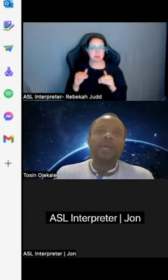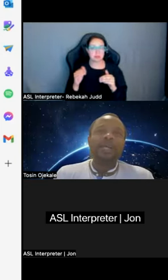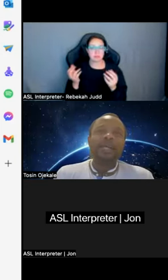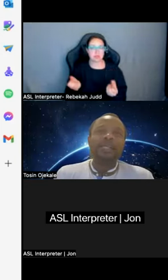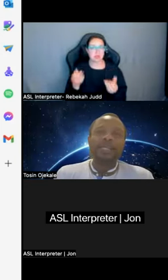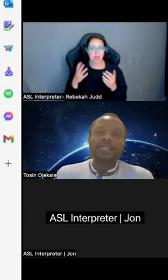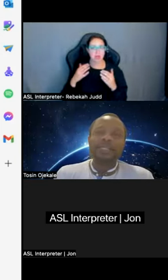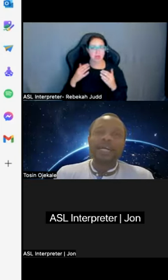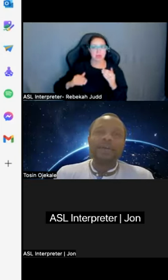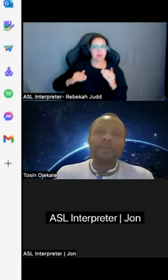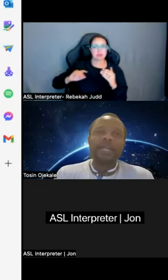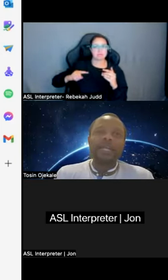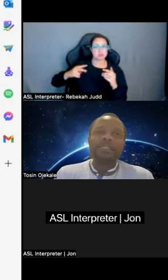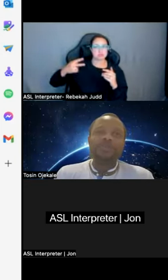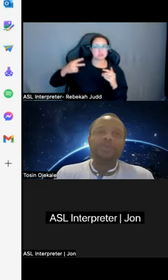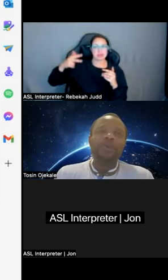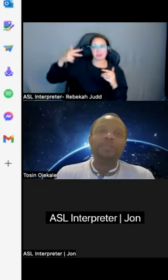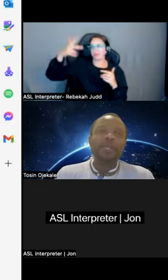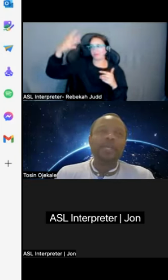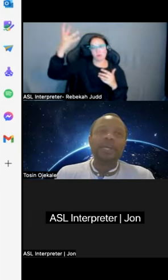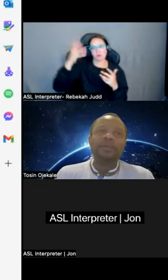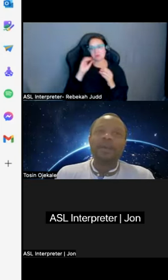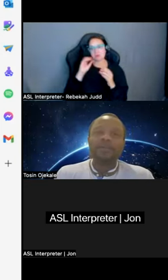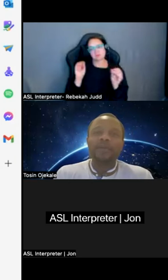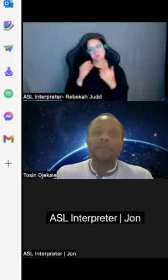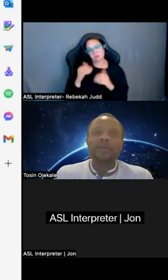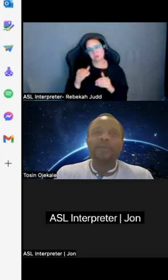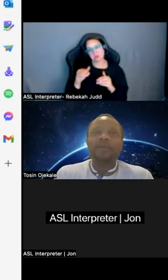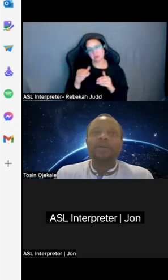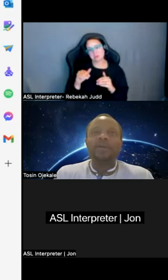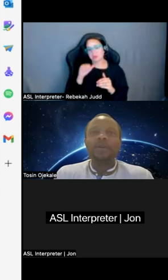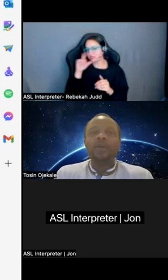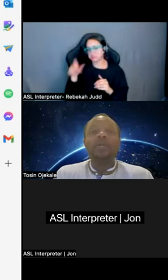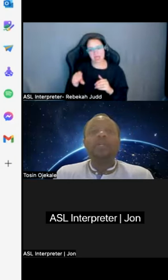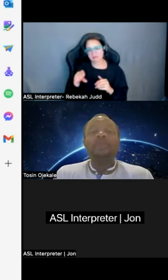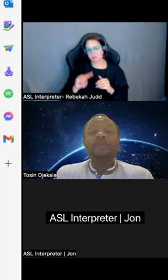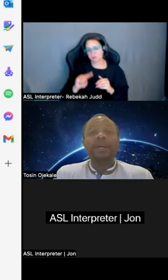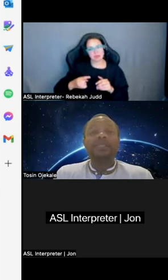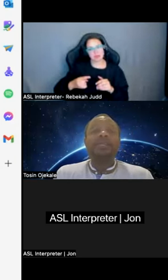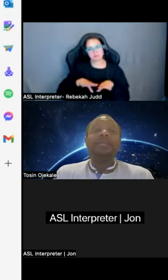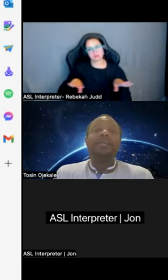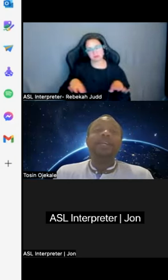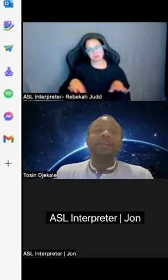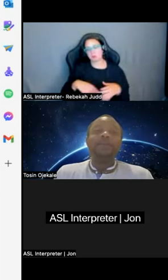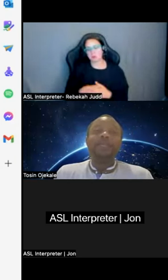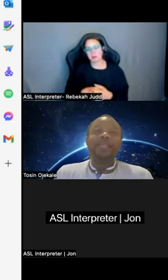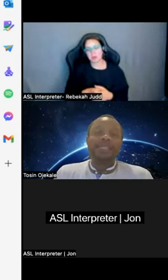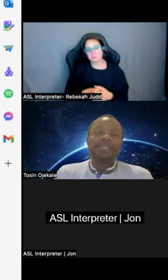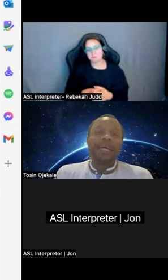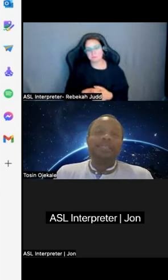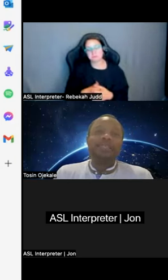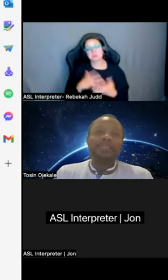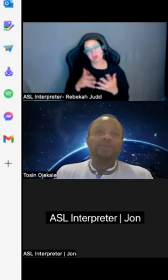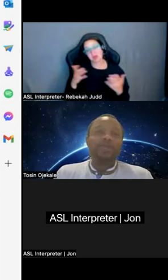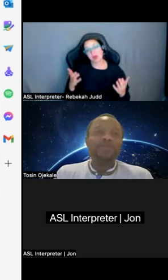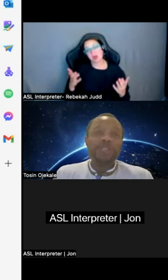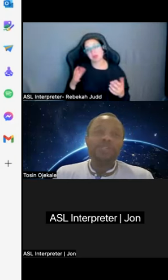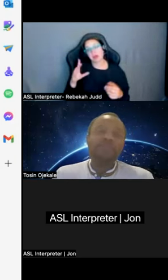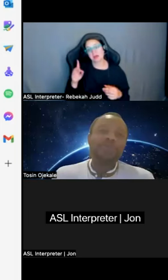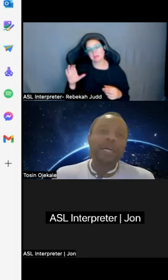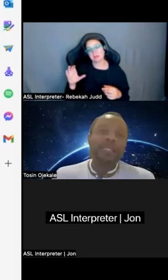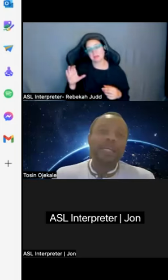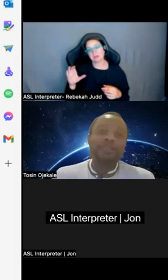where a data center can be, whether it should only be in a ground floor. No, in fact, a lot of data centers, it will